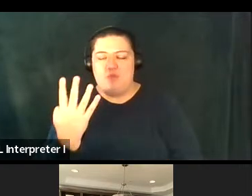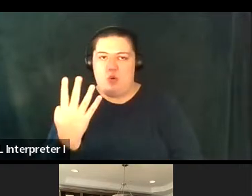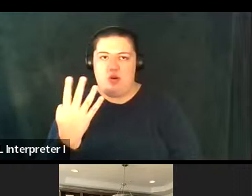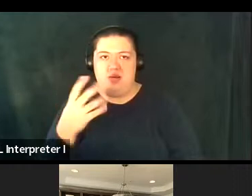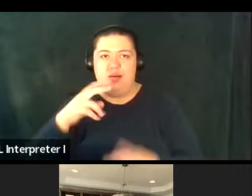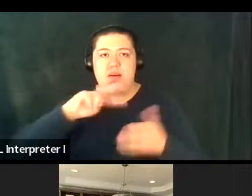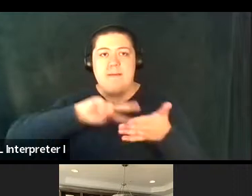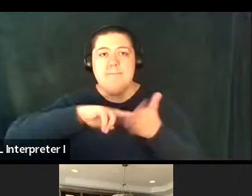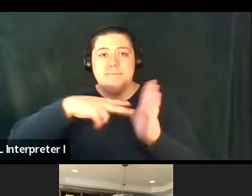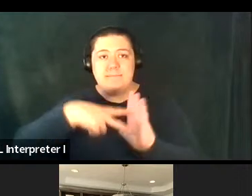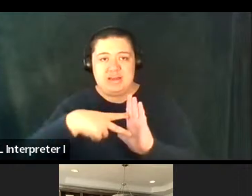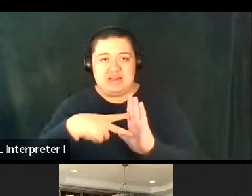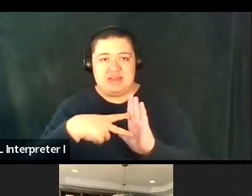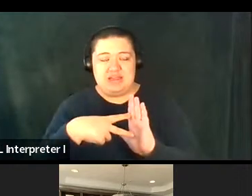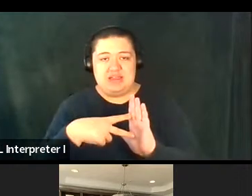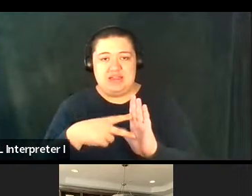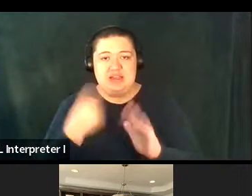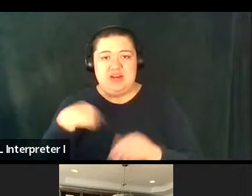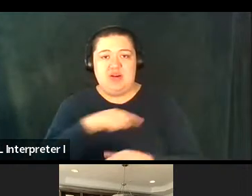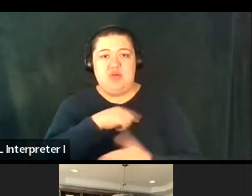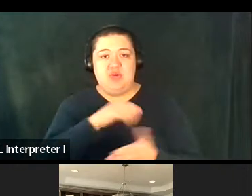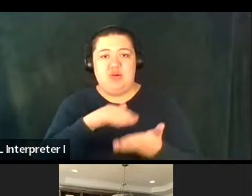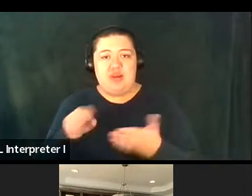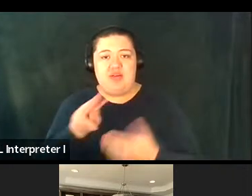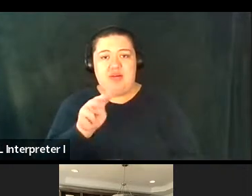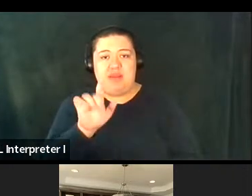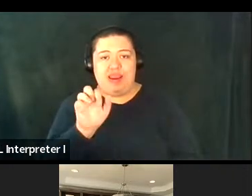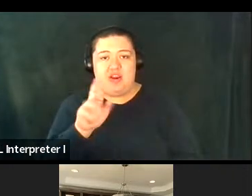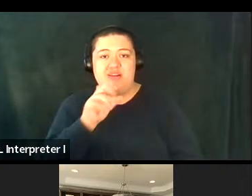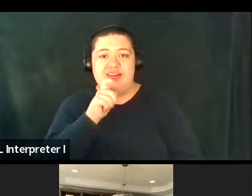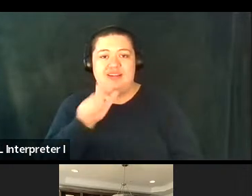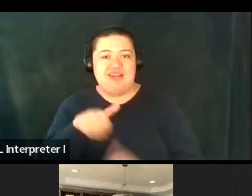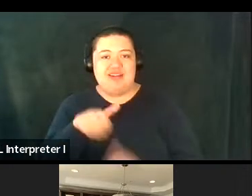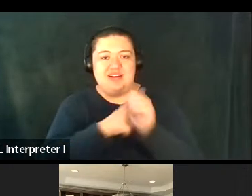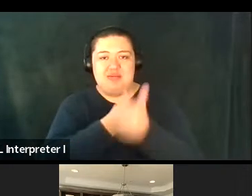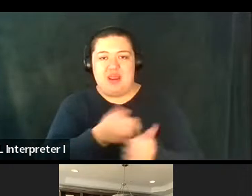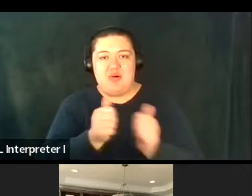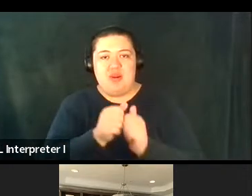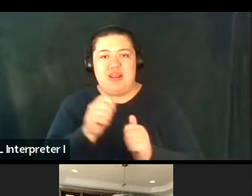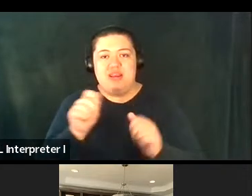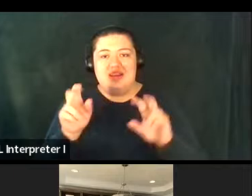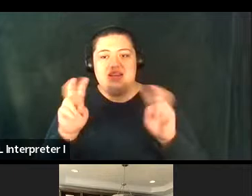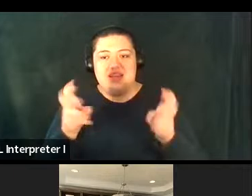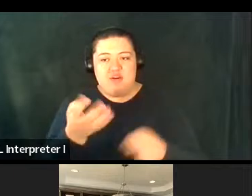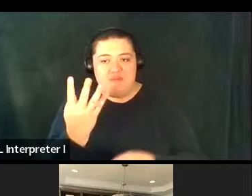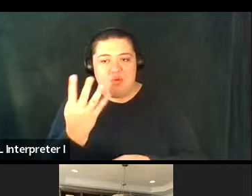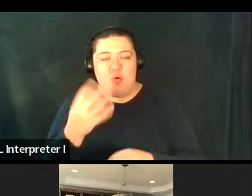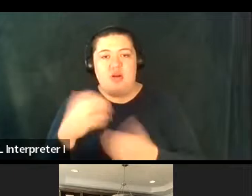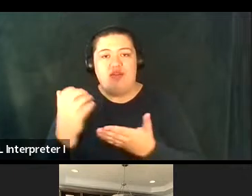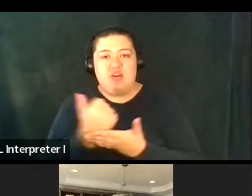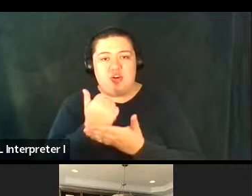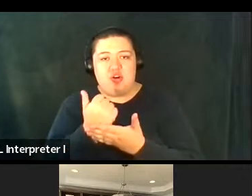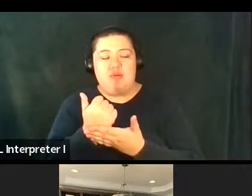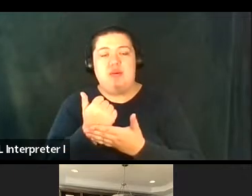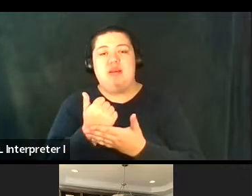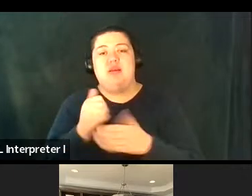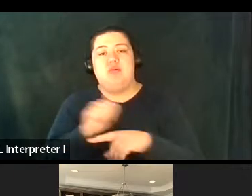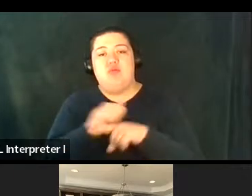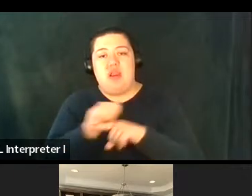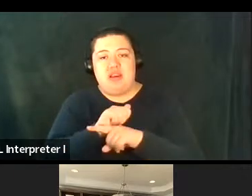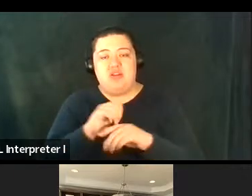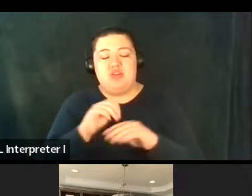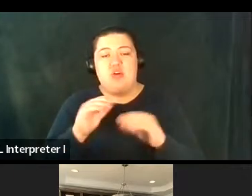Meaning that we're waiving, the mayor doesn't have to comply with Title IV of the Procurement Practice Reform Act, which is the